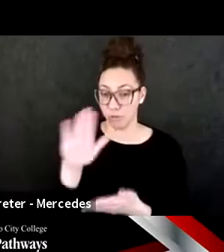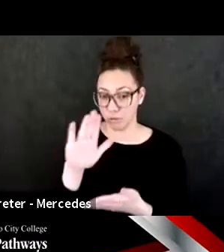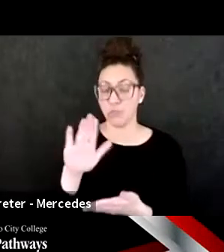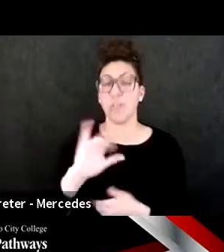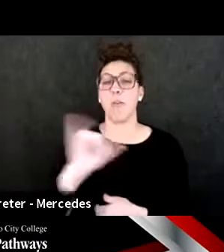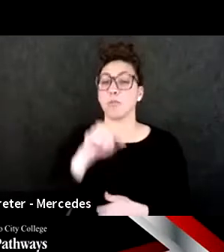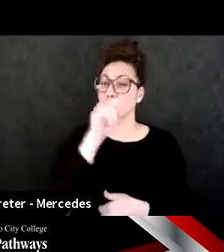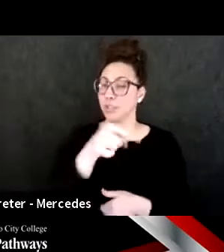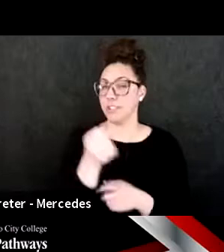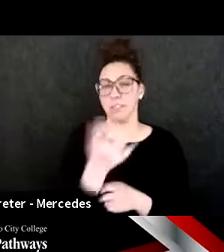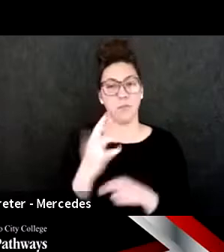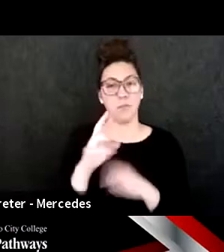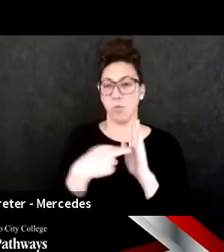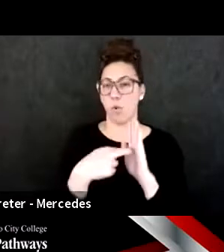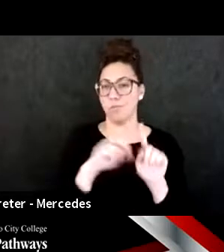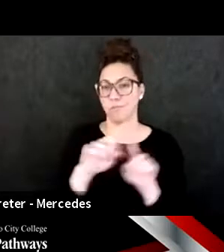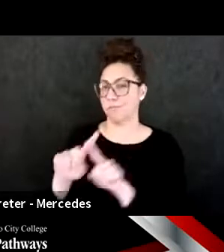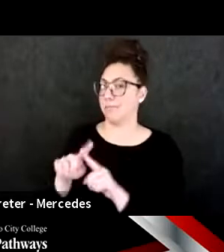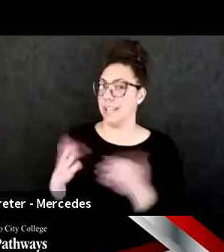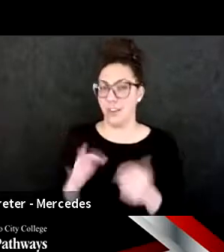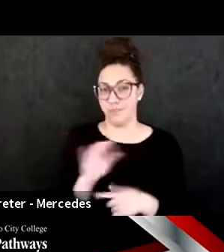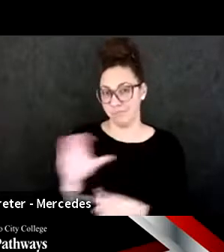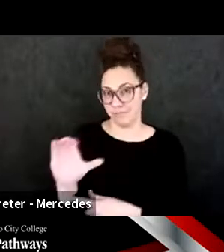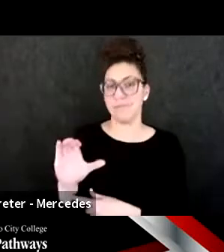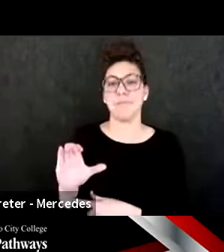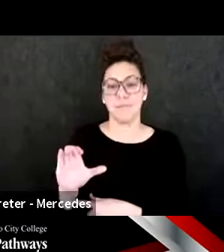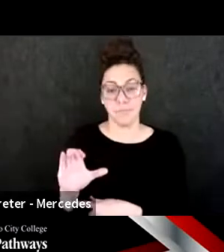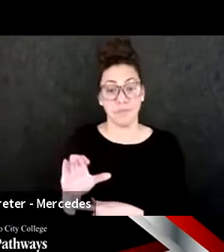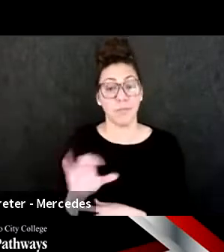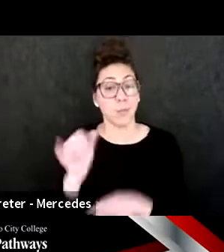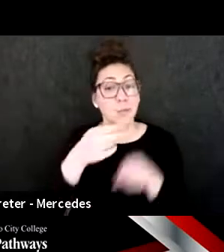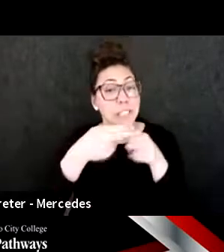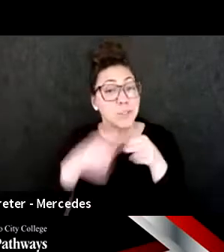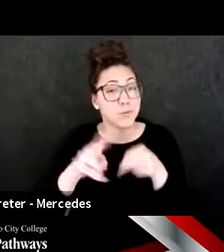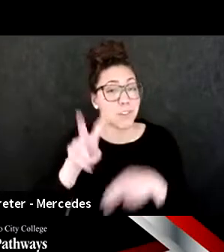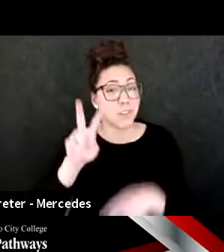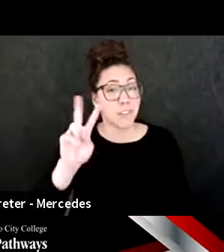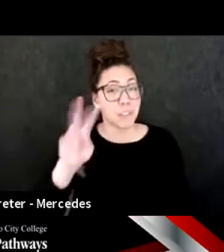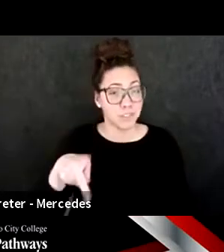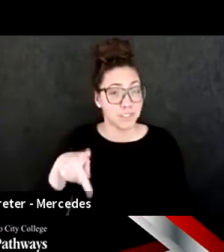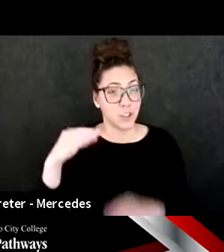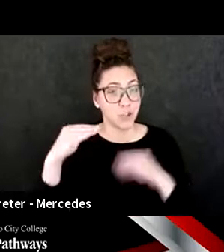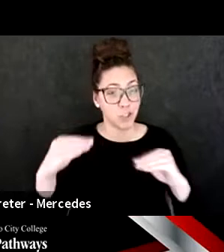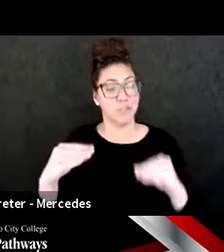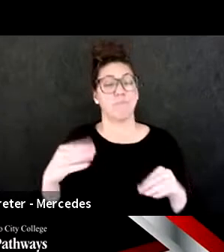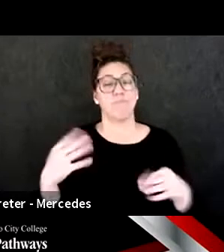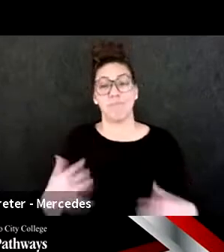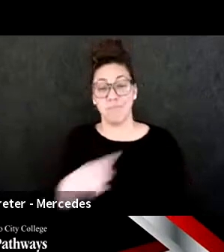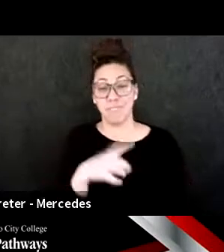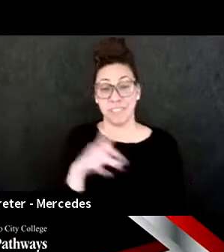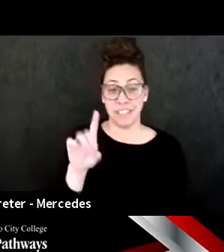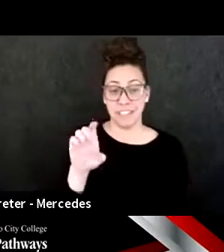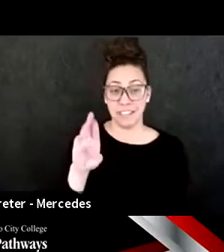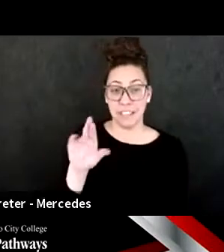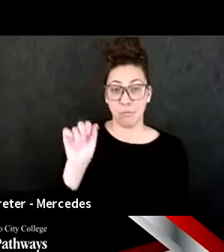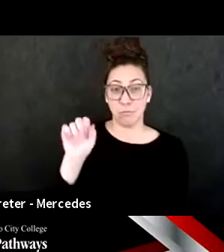she has served multiple roles at Fresno City College as well, including interim vice president of instruction. And Deborah was really instrumental in